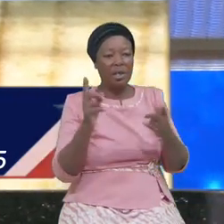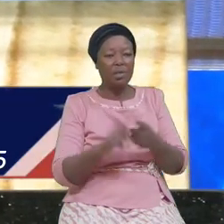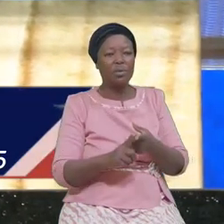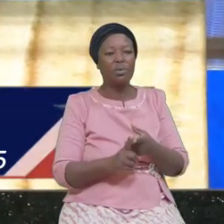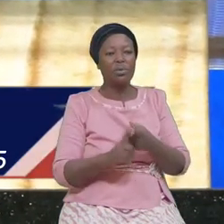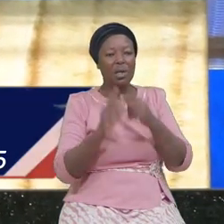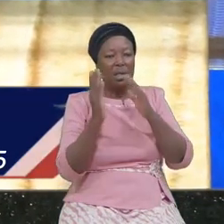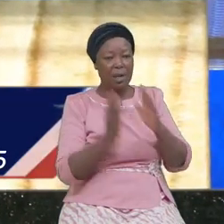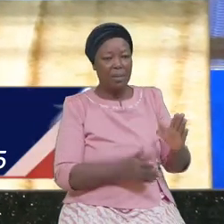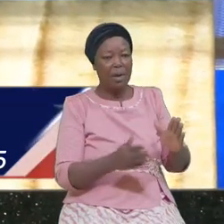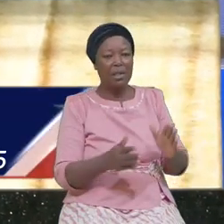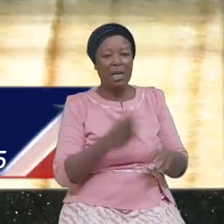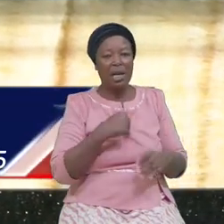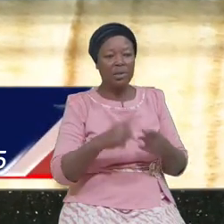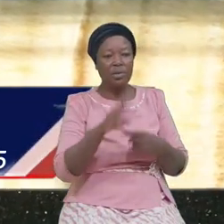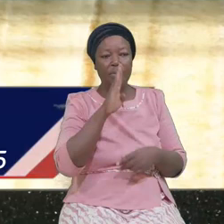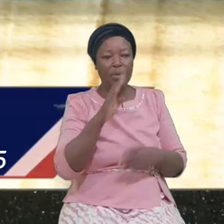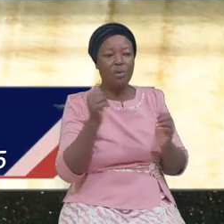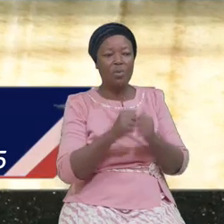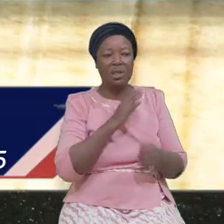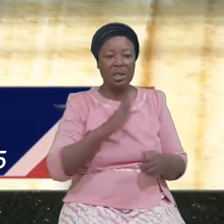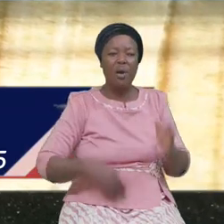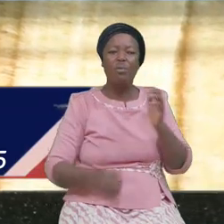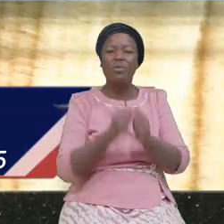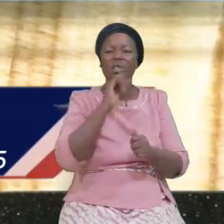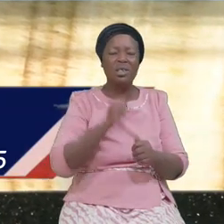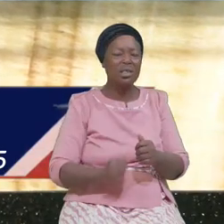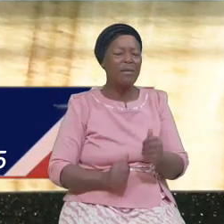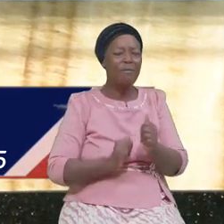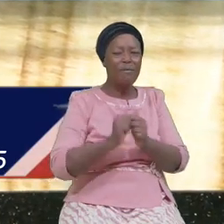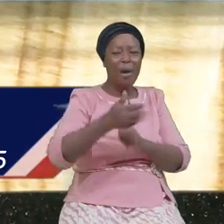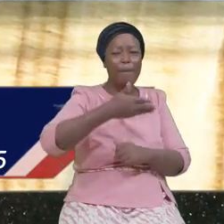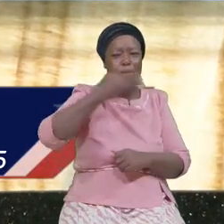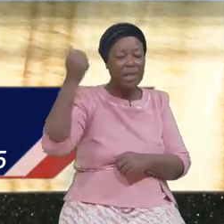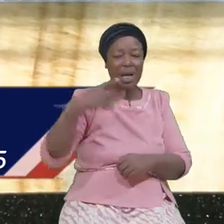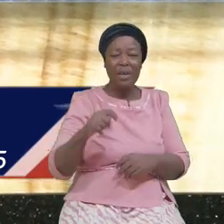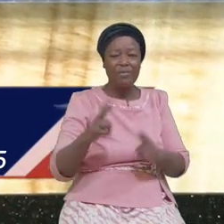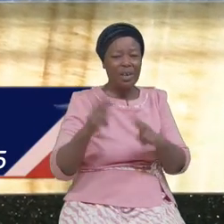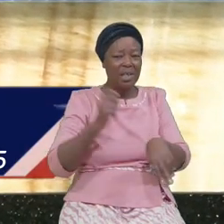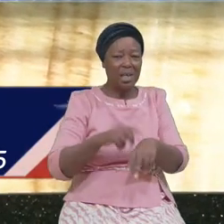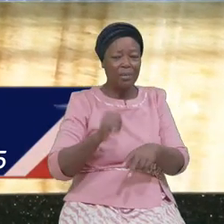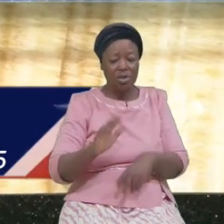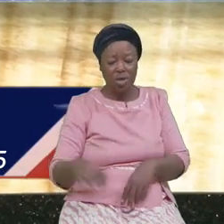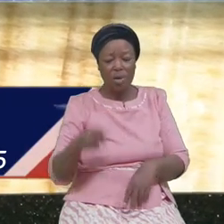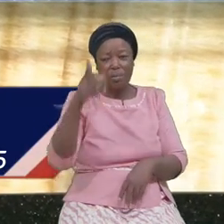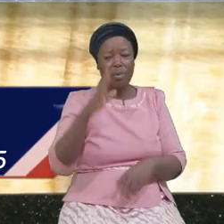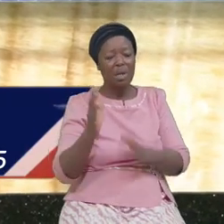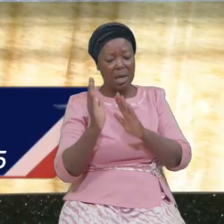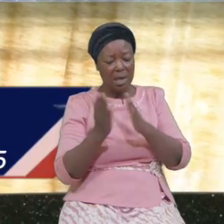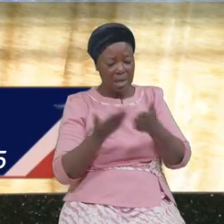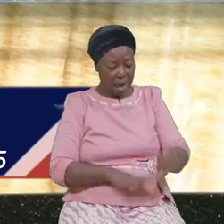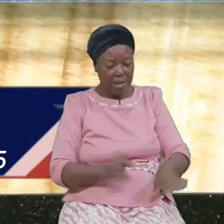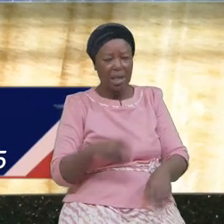which is far better. The moment a child of God dies, the spirit,